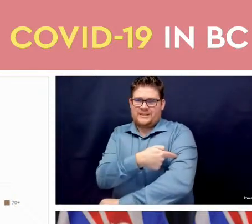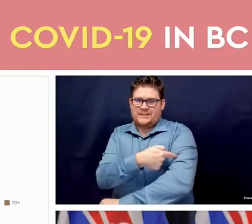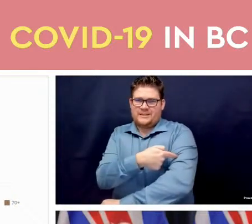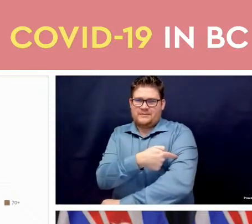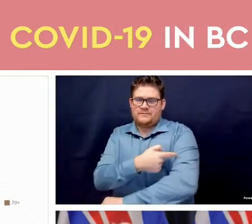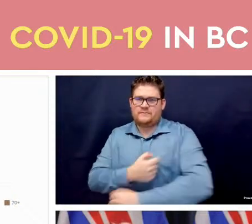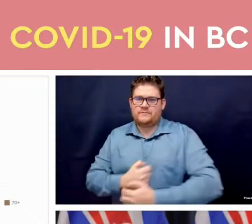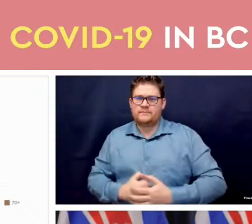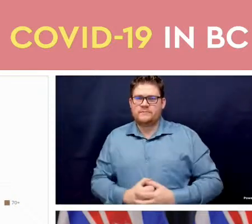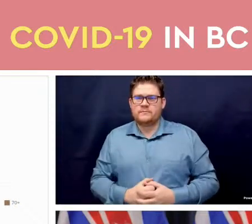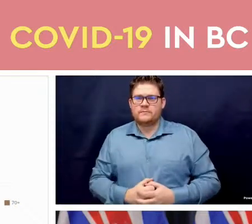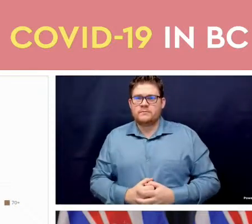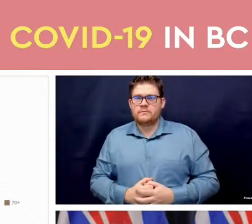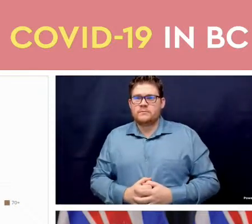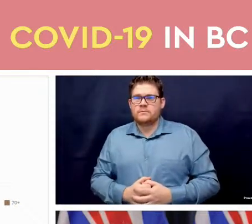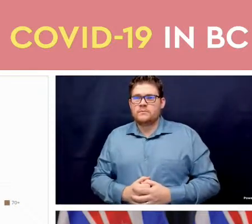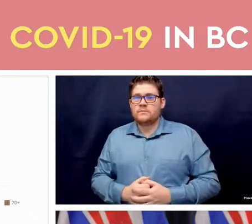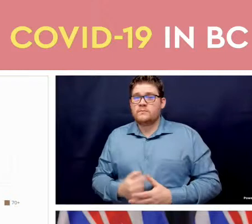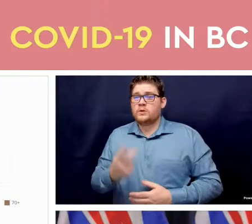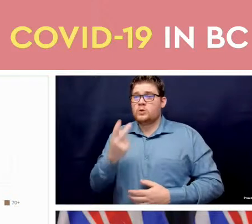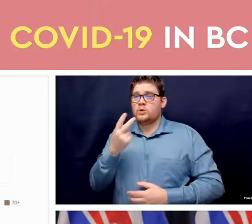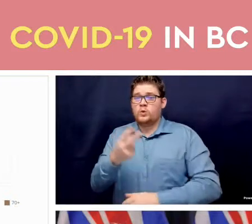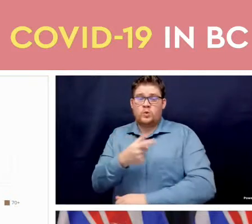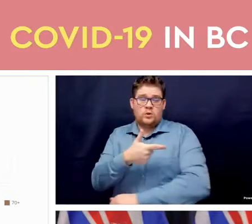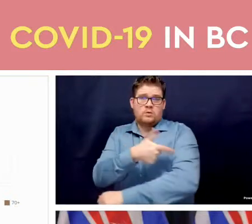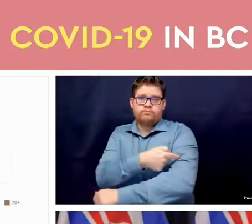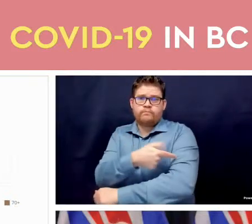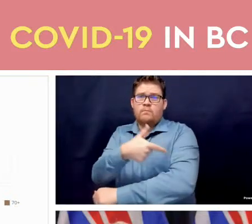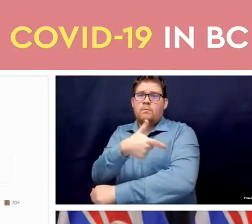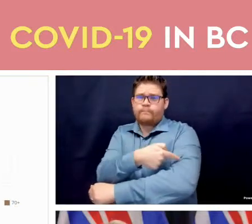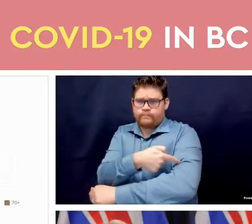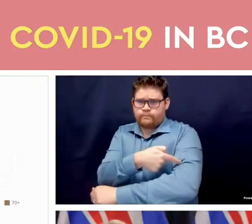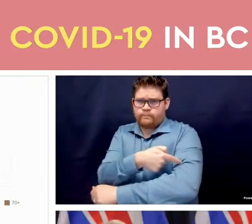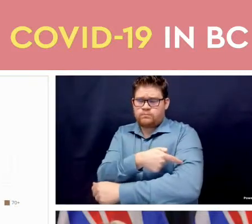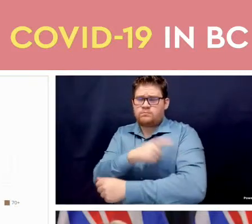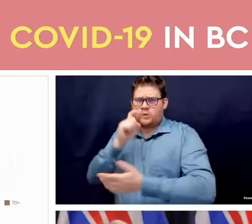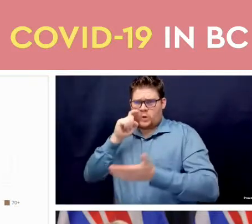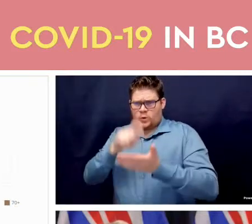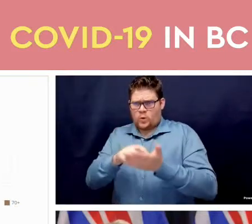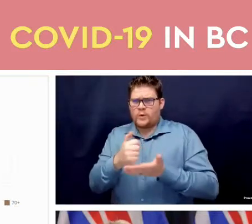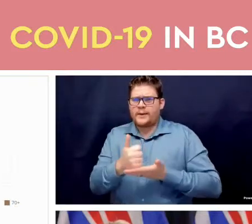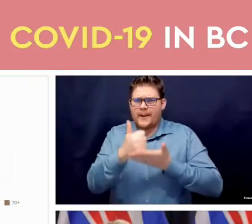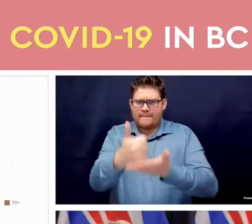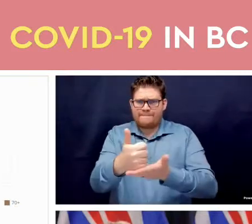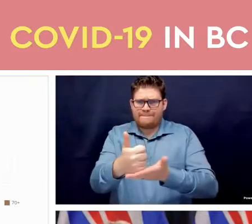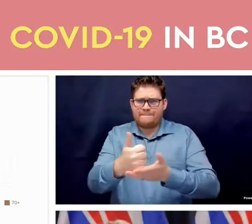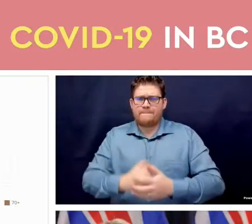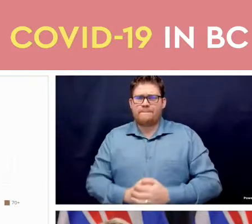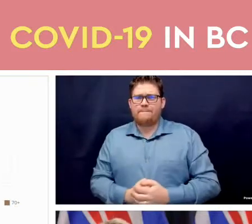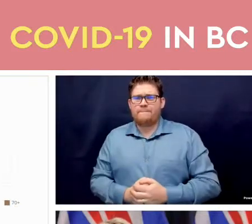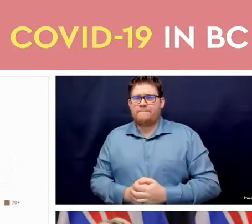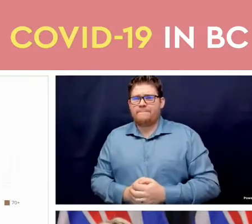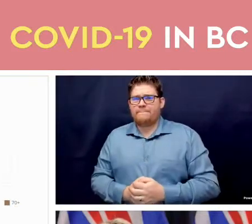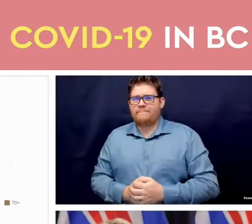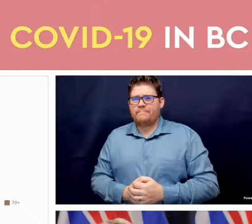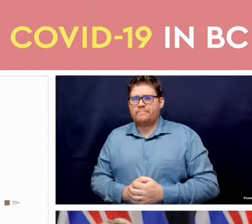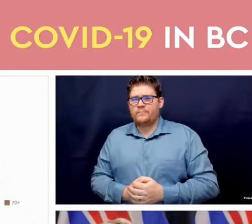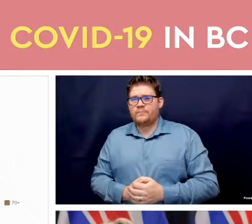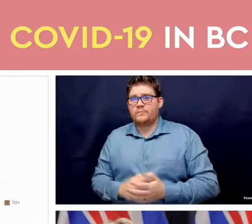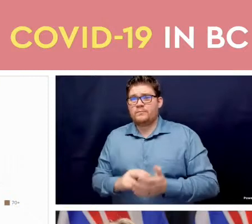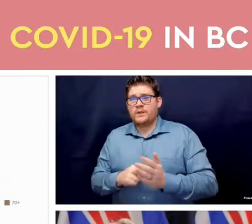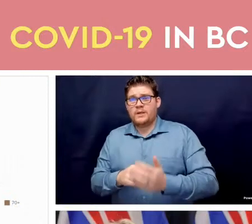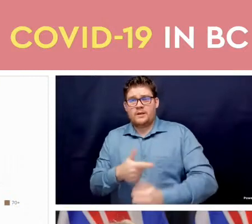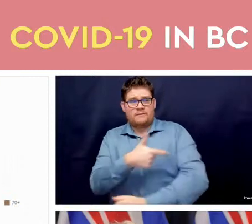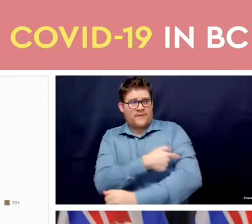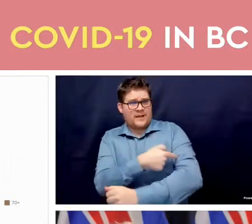very highly protective for most people. And that's important. That means that all of those things that we have done over this past 2 years to